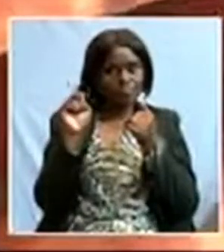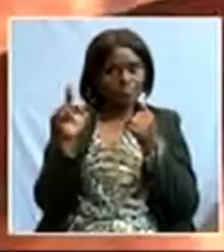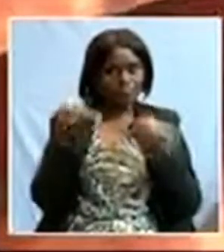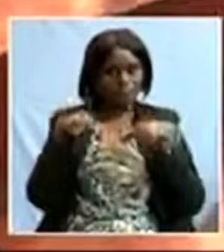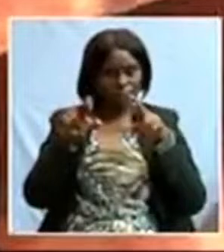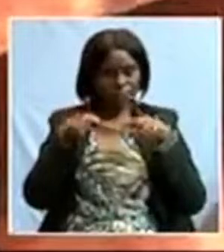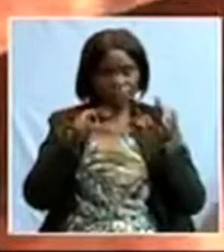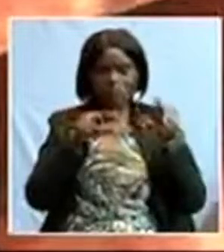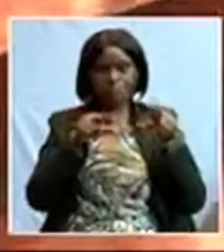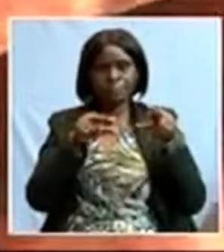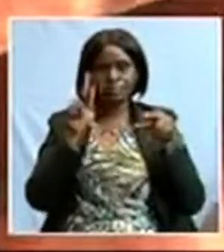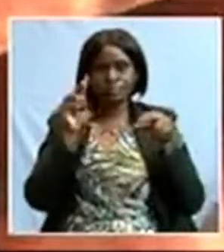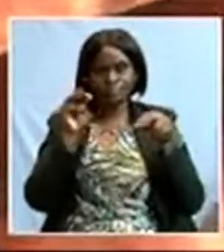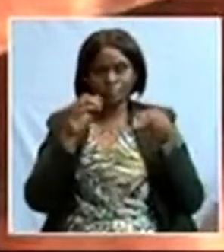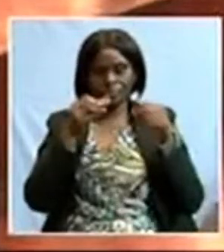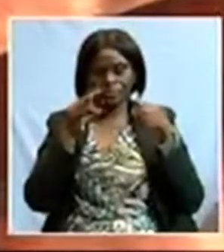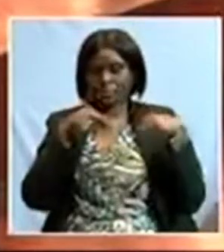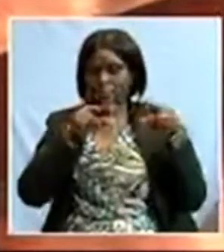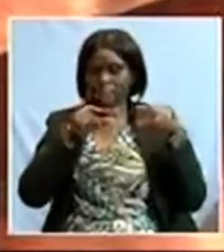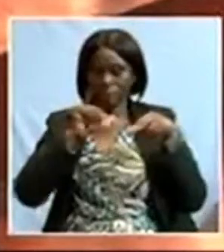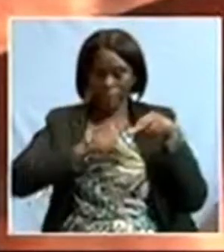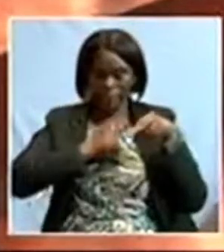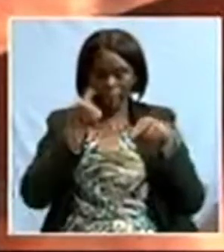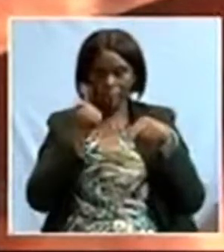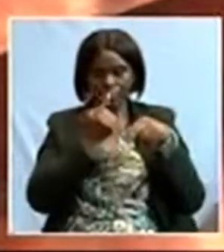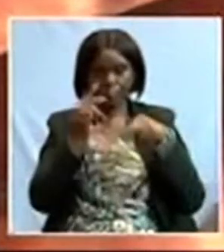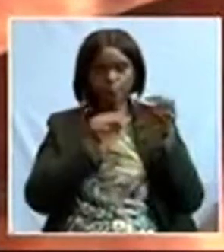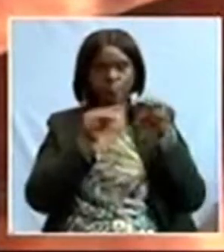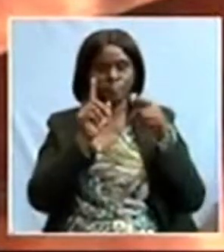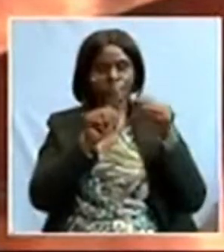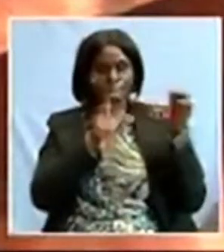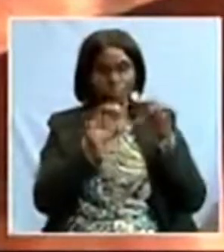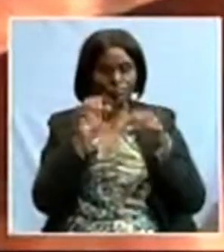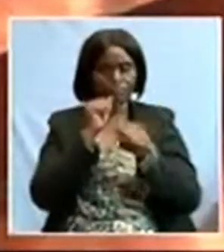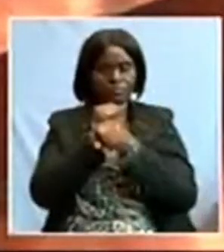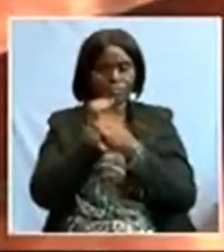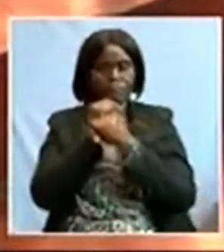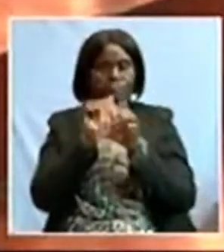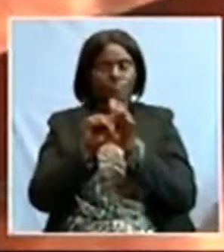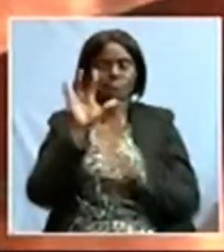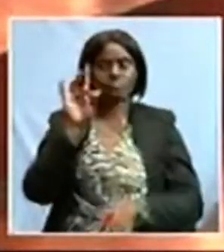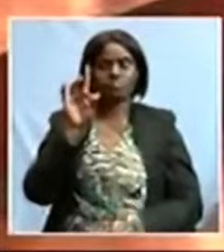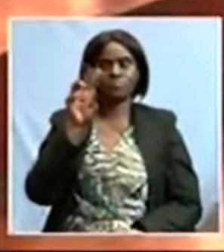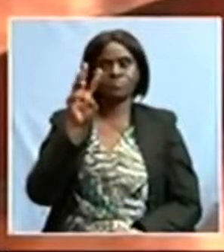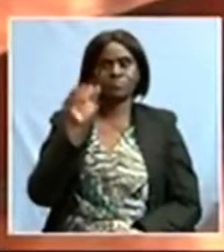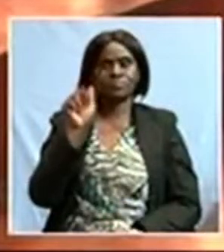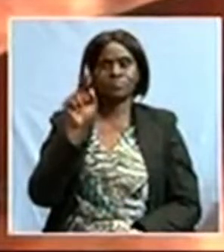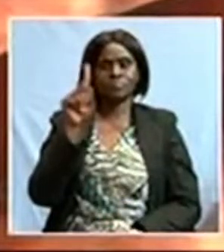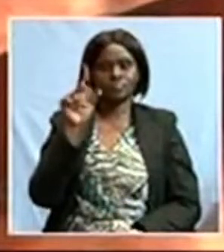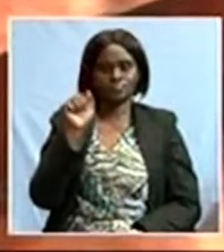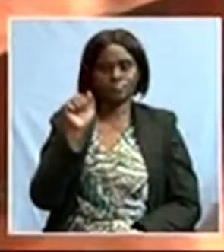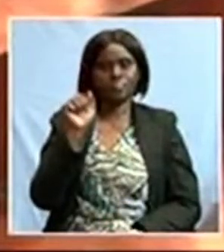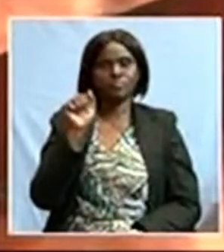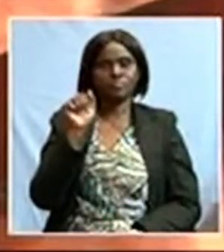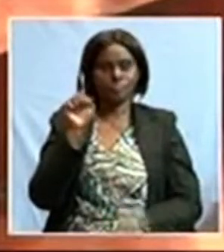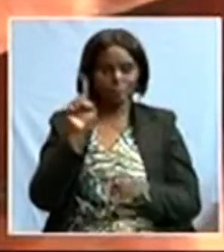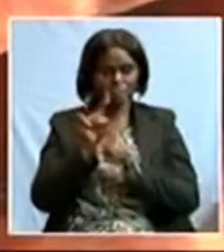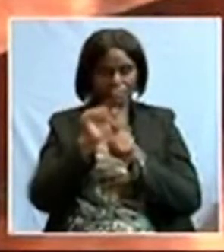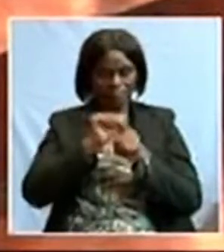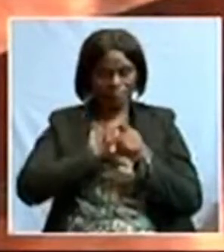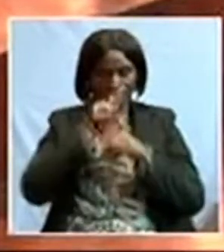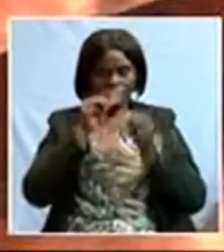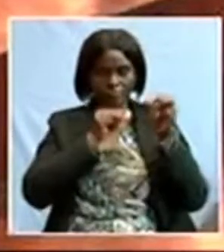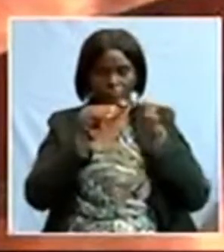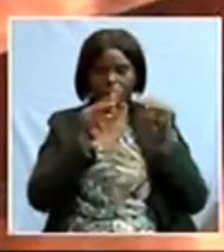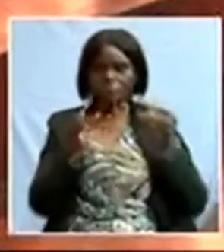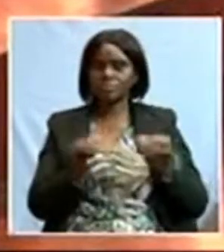roads, initially we only managed to do works in 8 wards, and we managed to